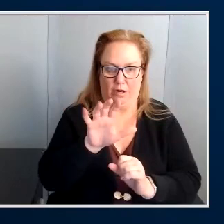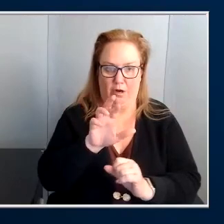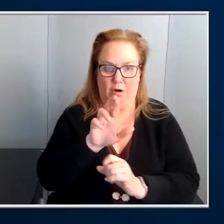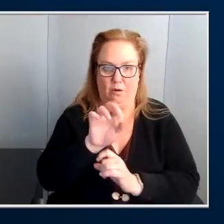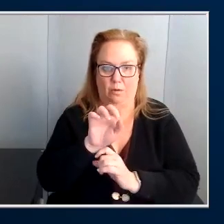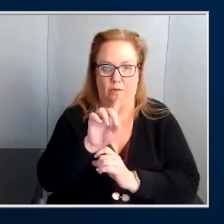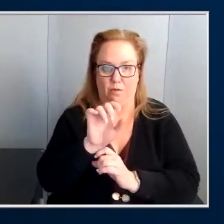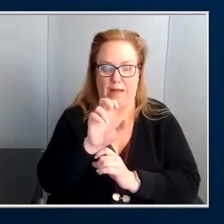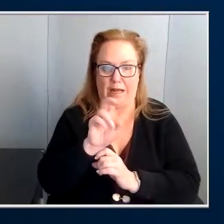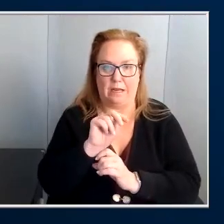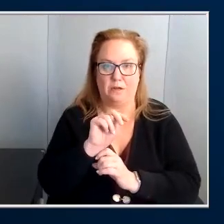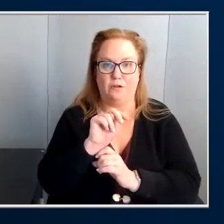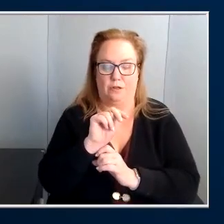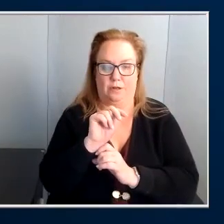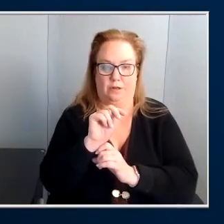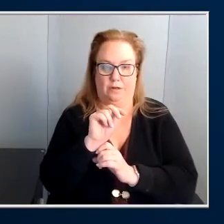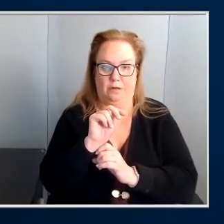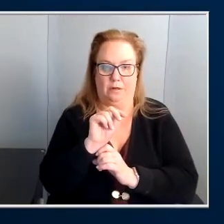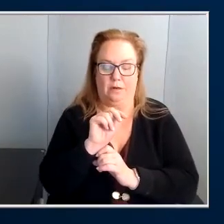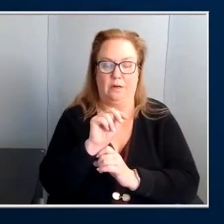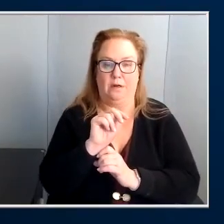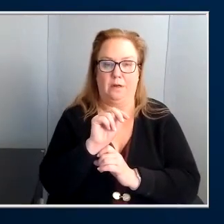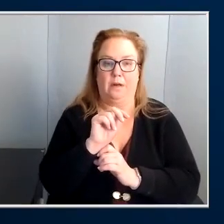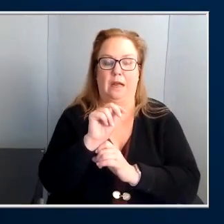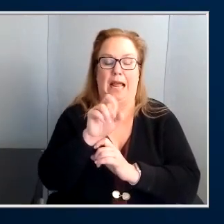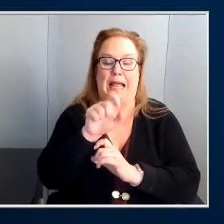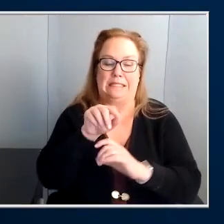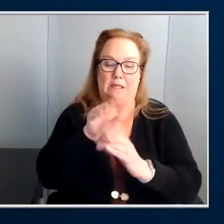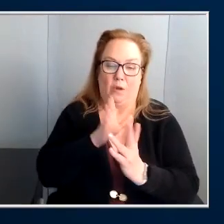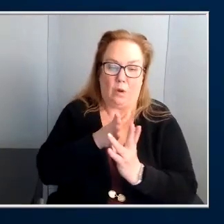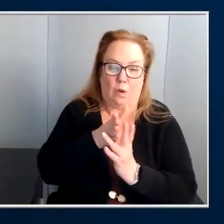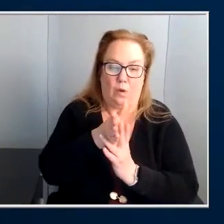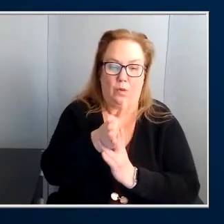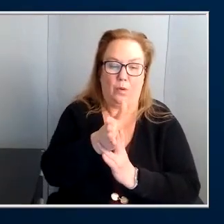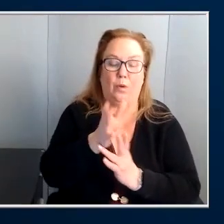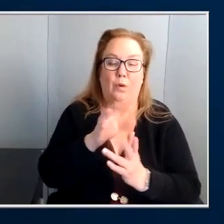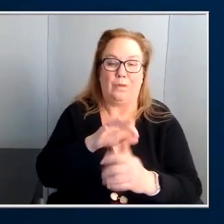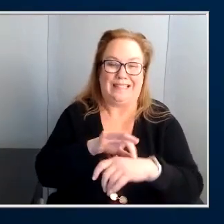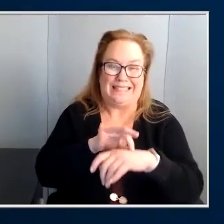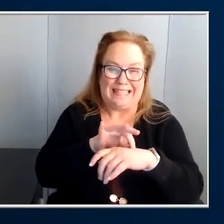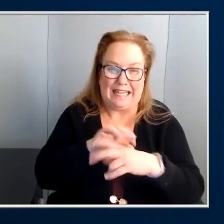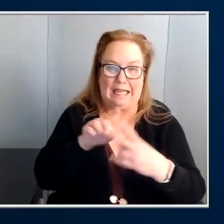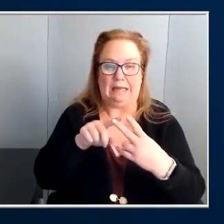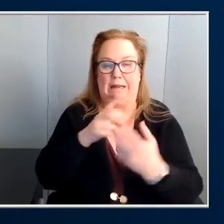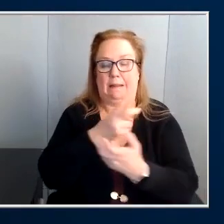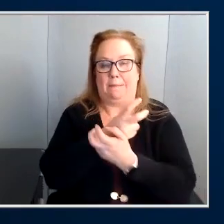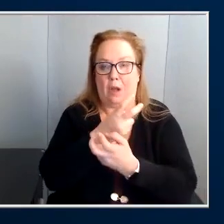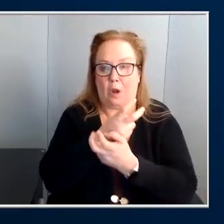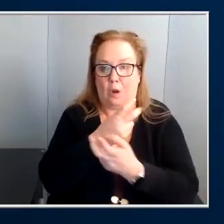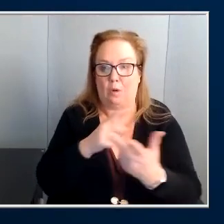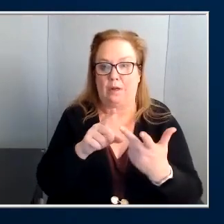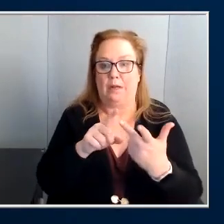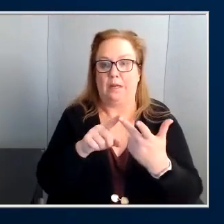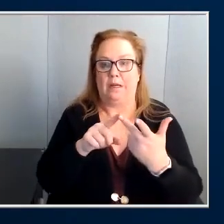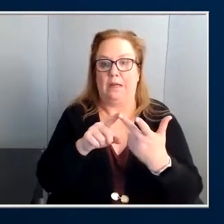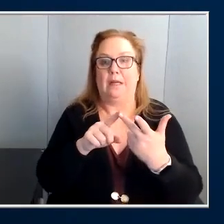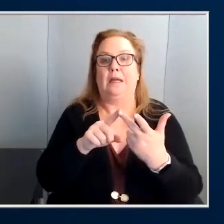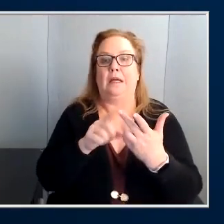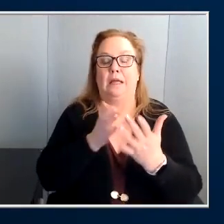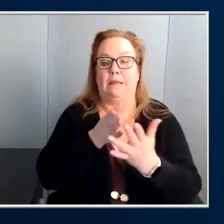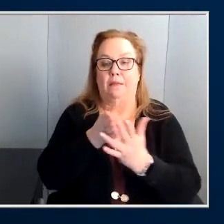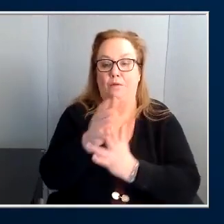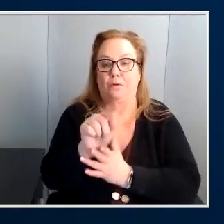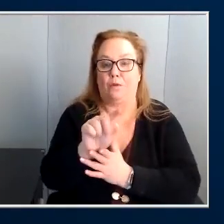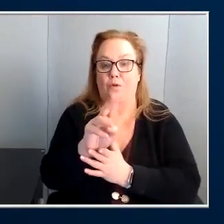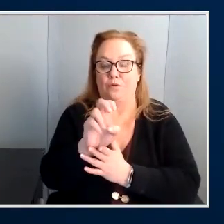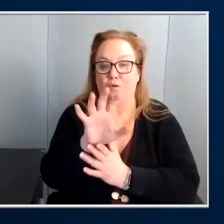radiation traditionally, but that radiation has to pass through the skin and the bone, and then it actually passes through the tumor